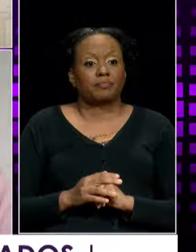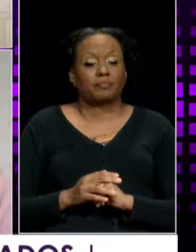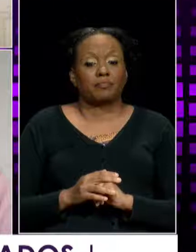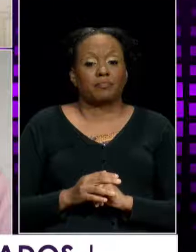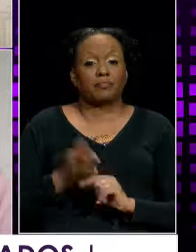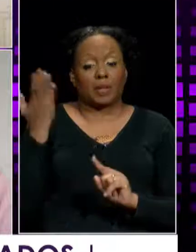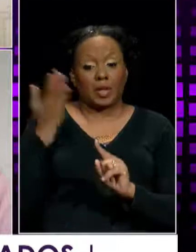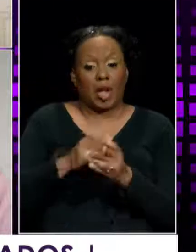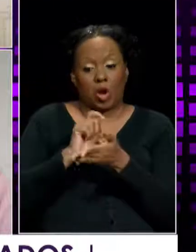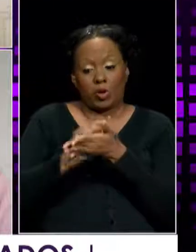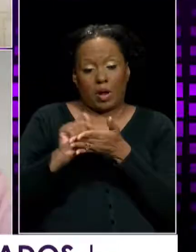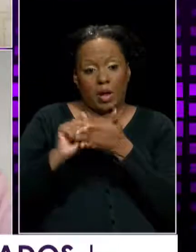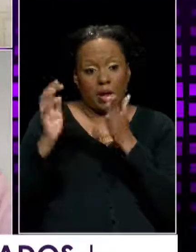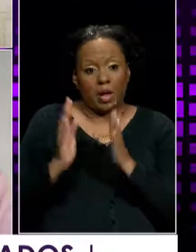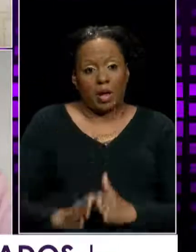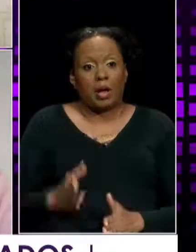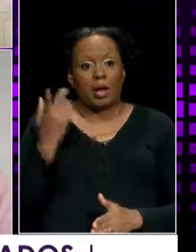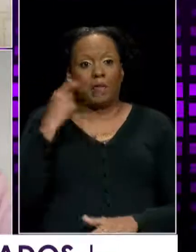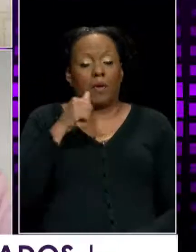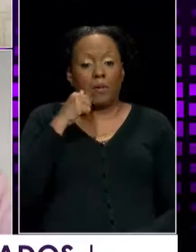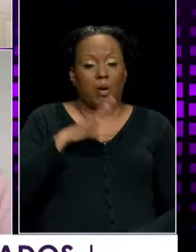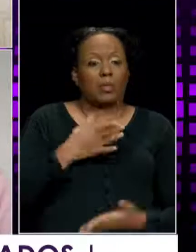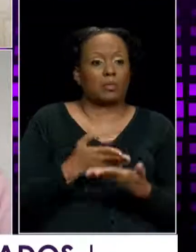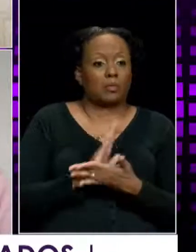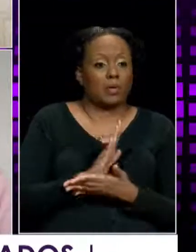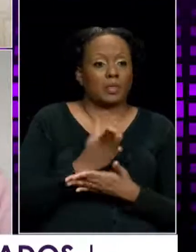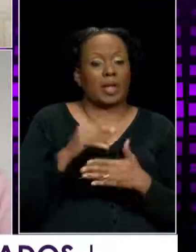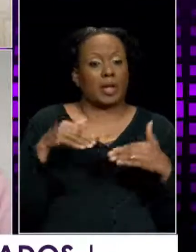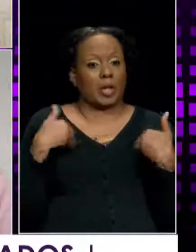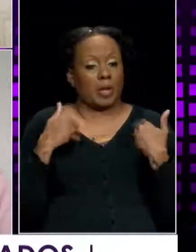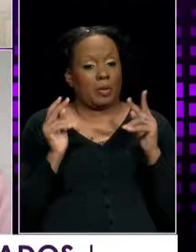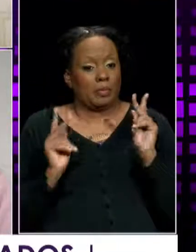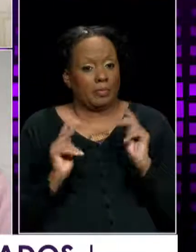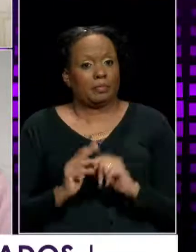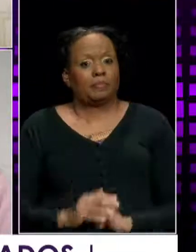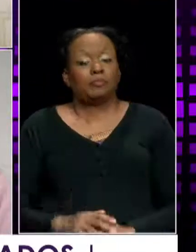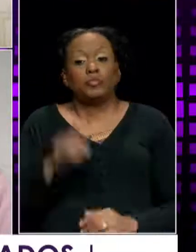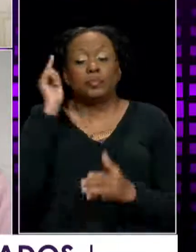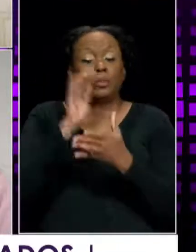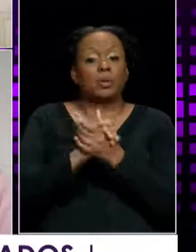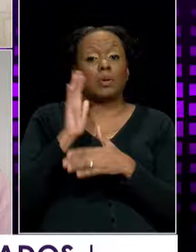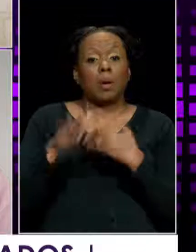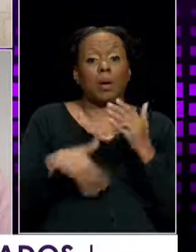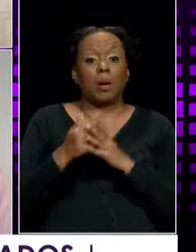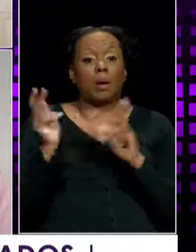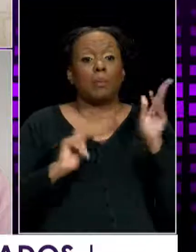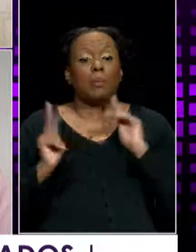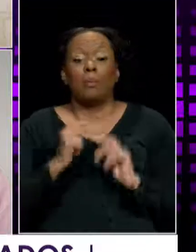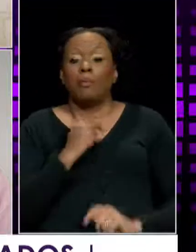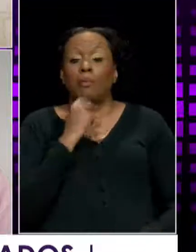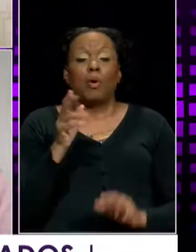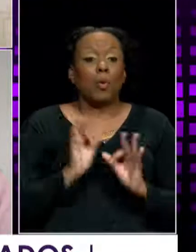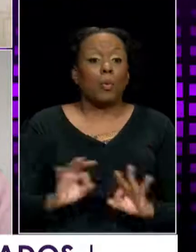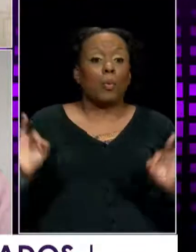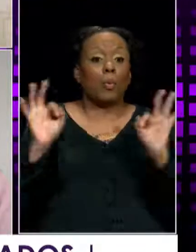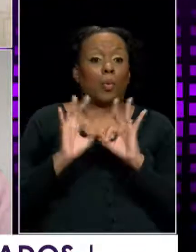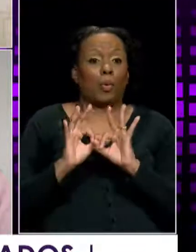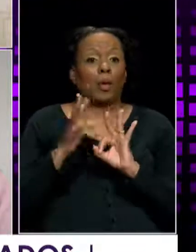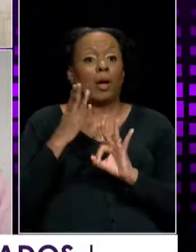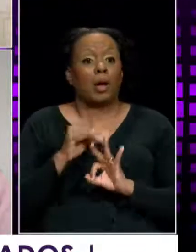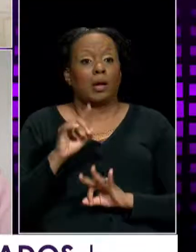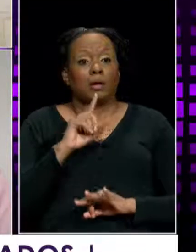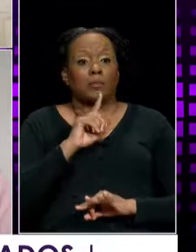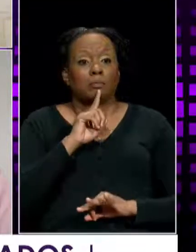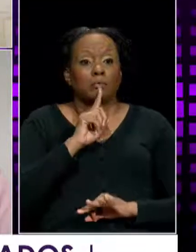and advocate for women's rights and youth development. She believes everyone's voice matters, and U-Report is the initiative that assists with